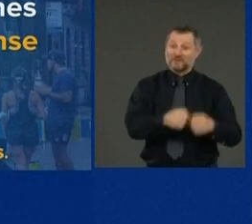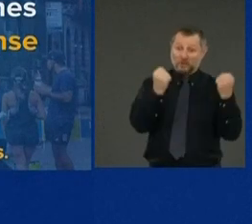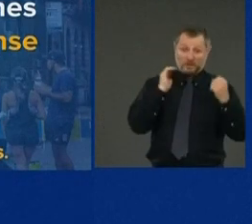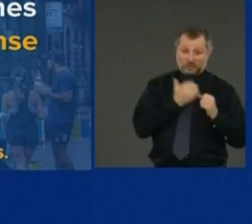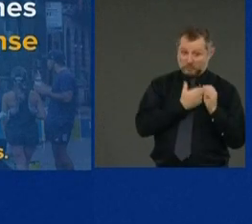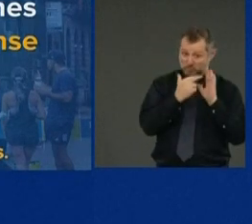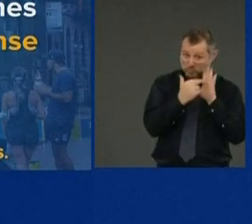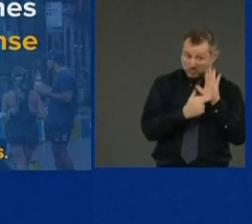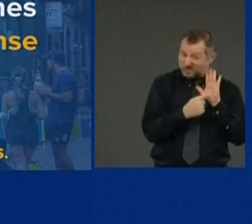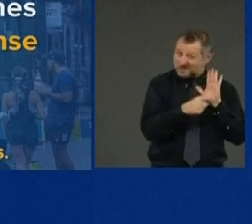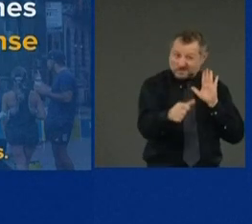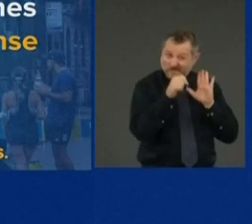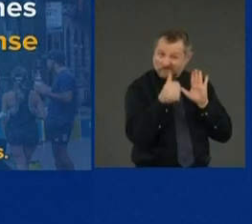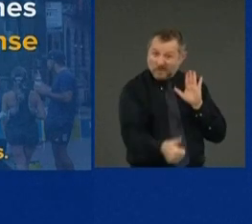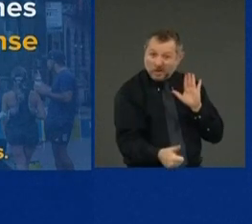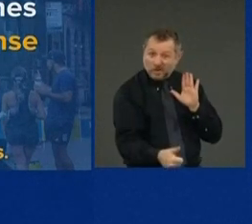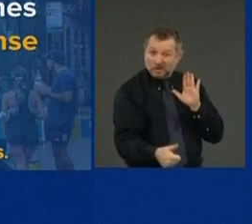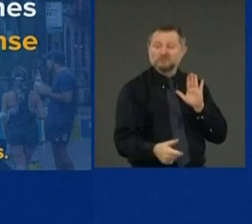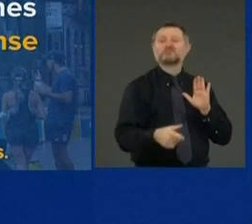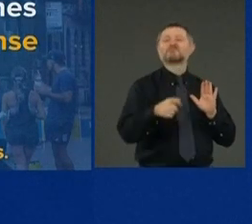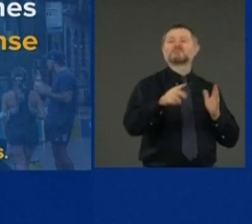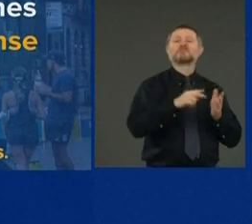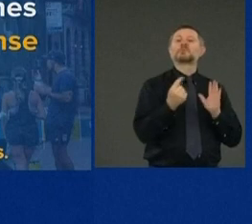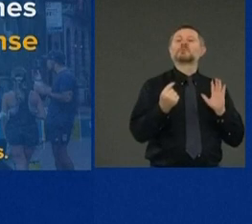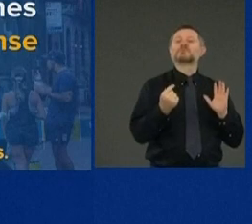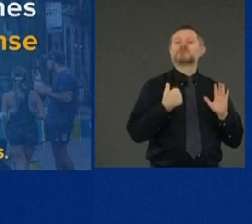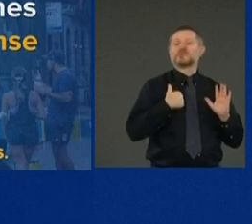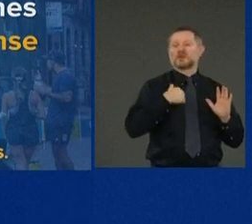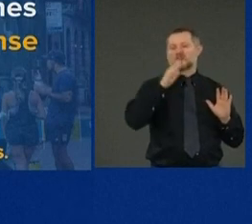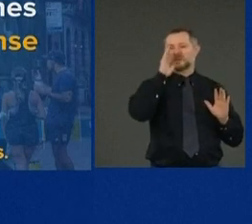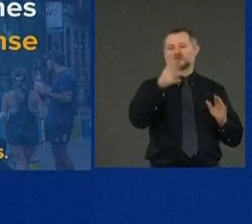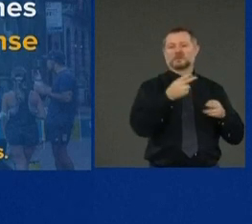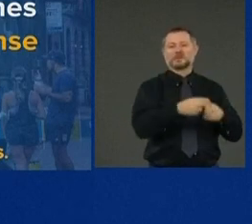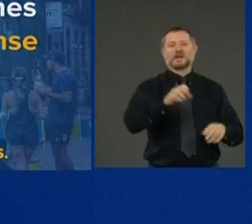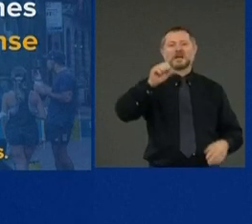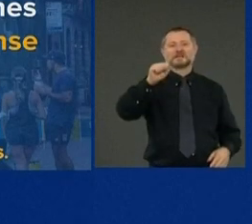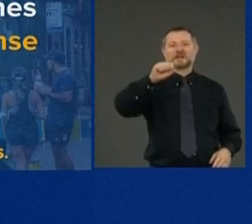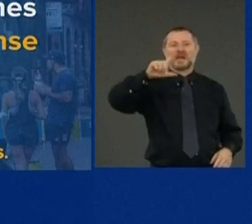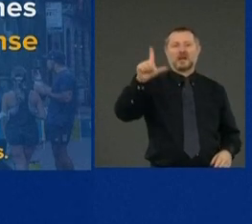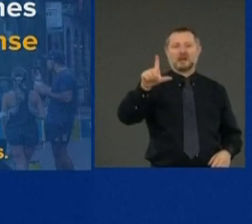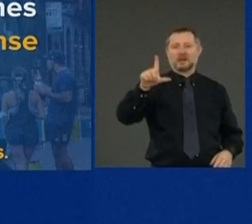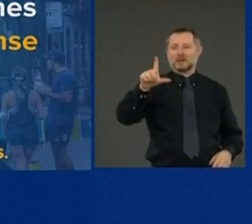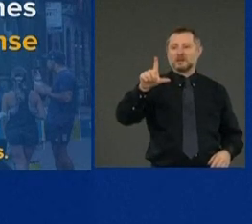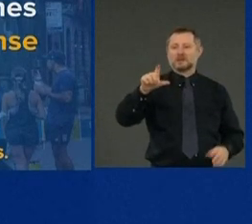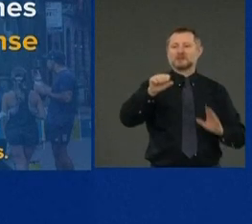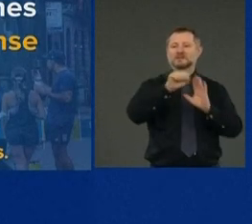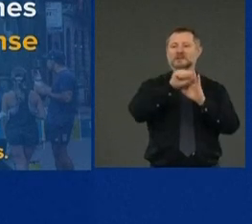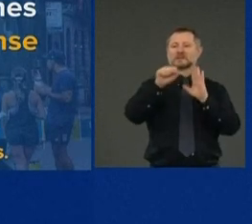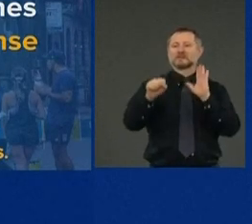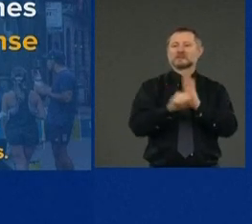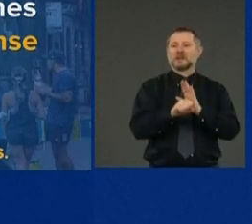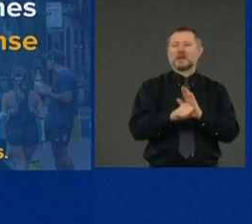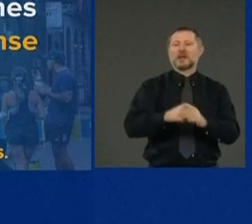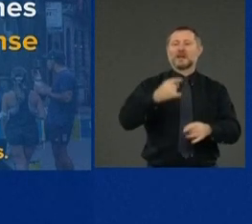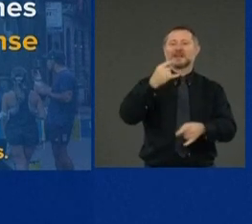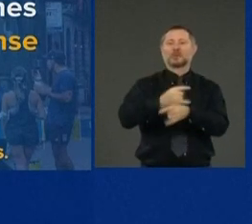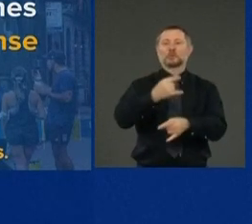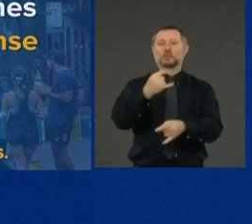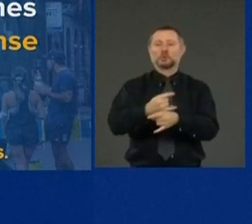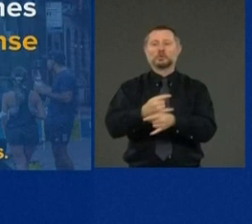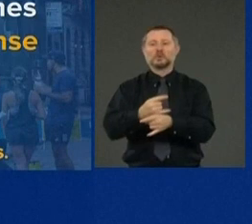regulations could allow state liquor authority to do an immediate